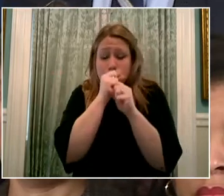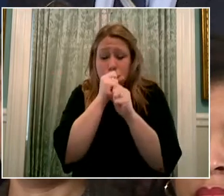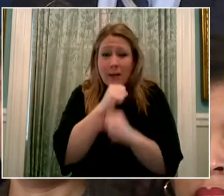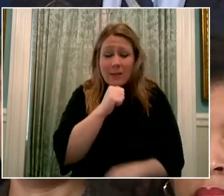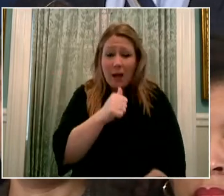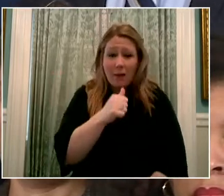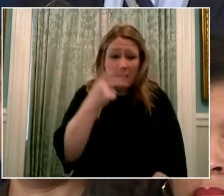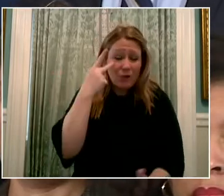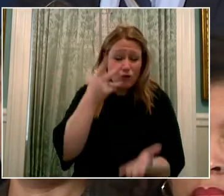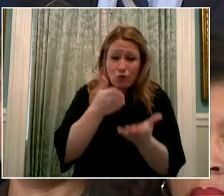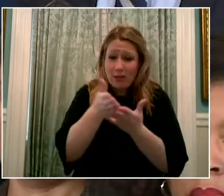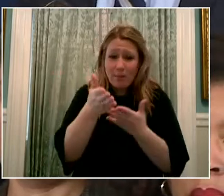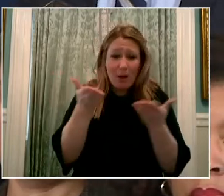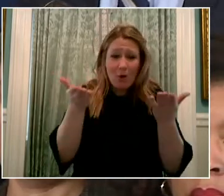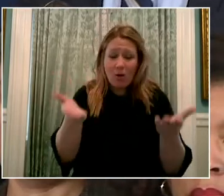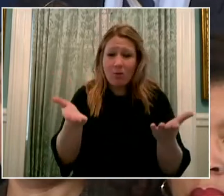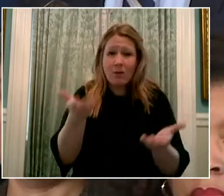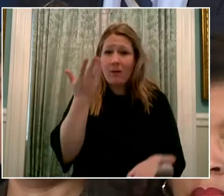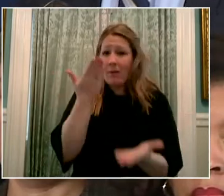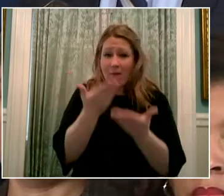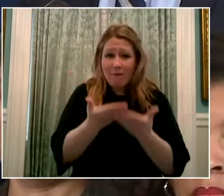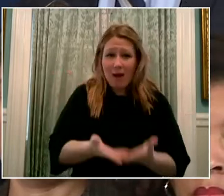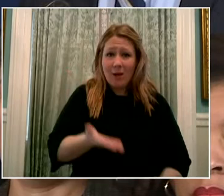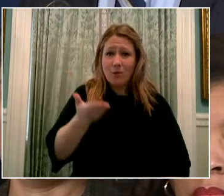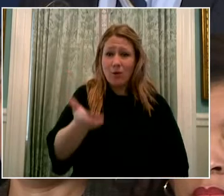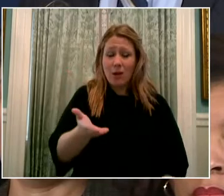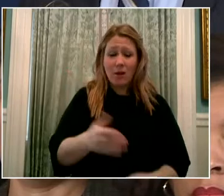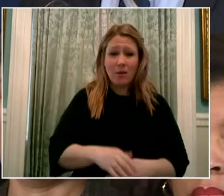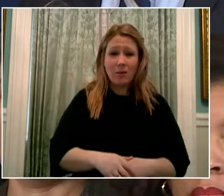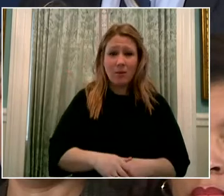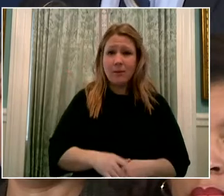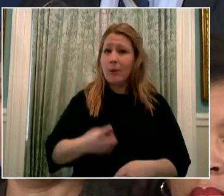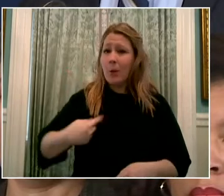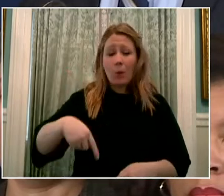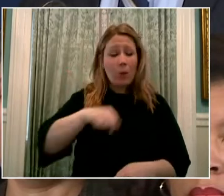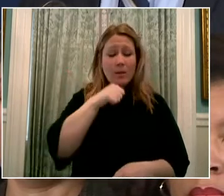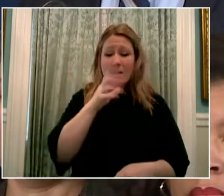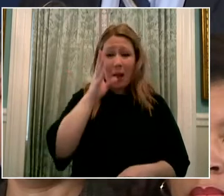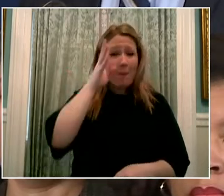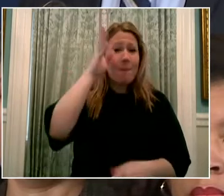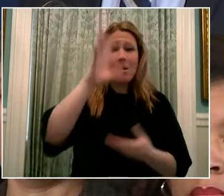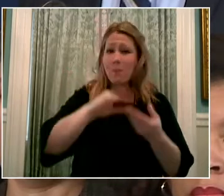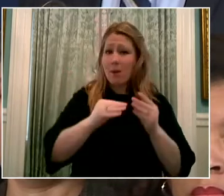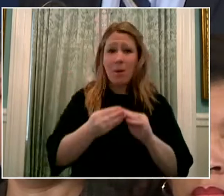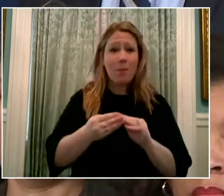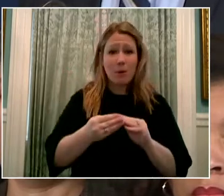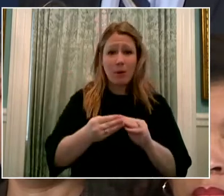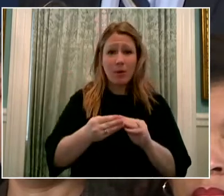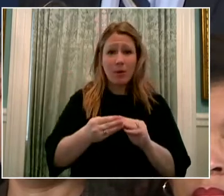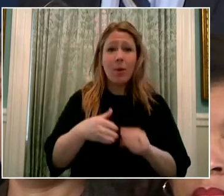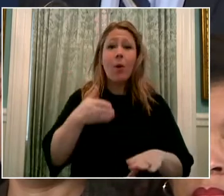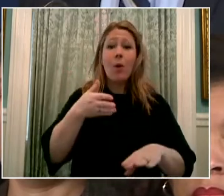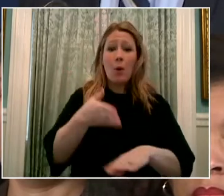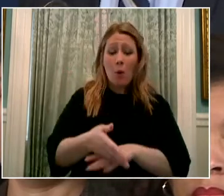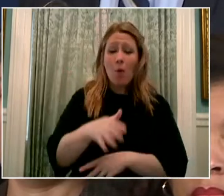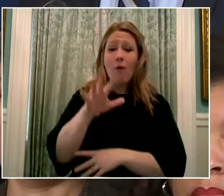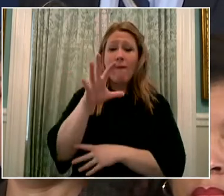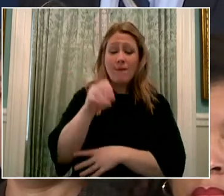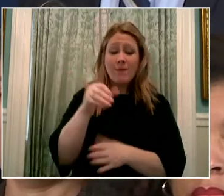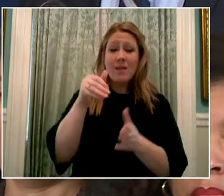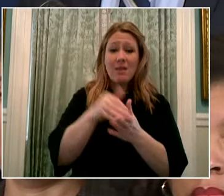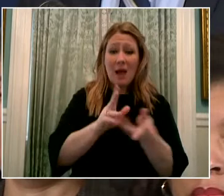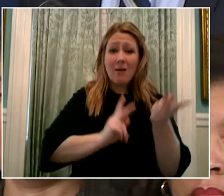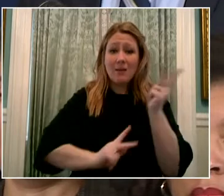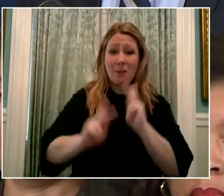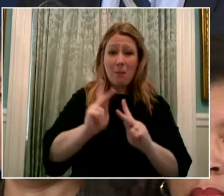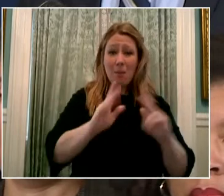as we can be. We are not making this number up. When over 50,000 people come to your city and they're unable to do